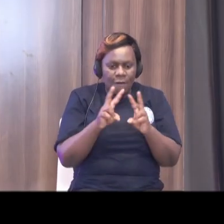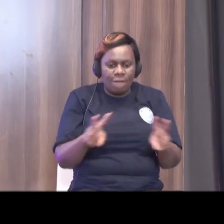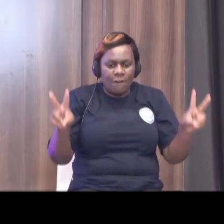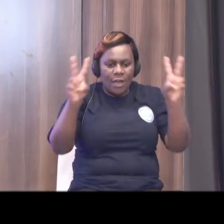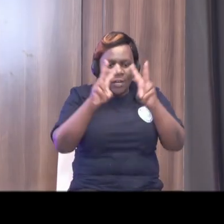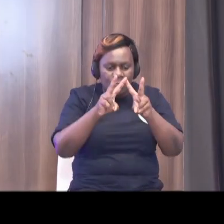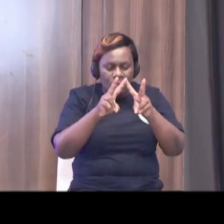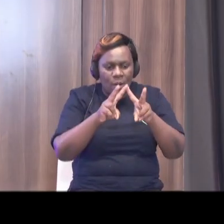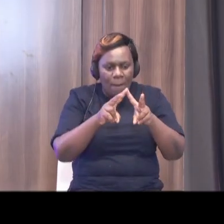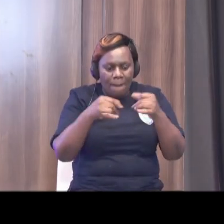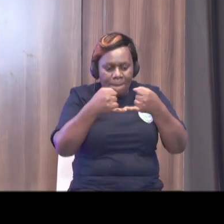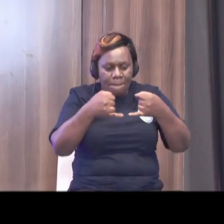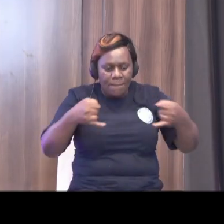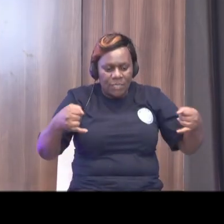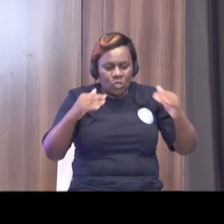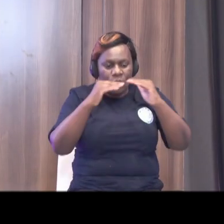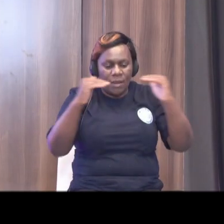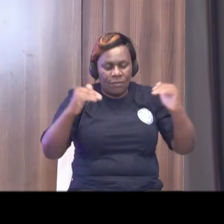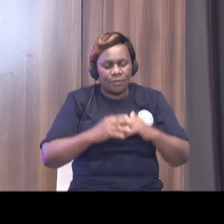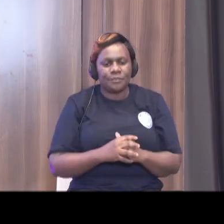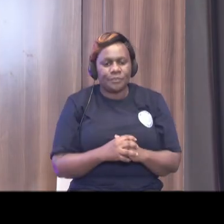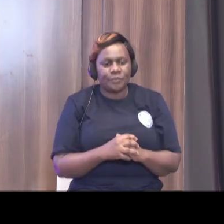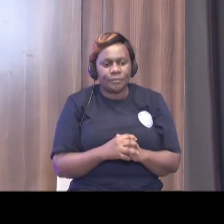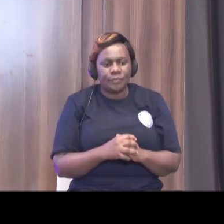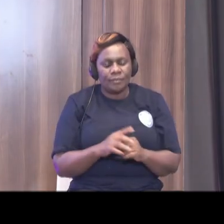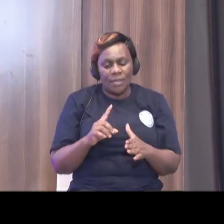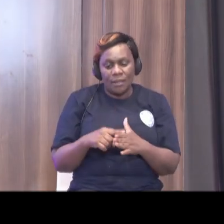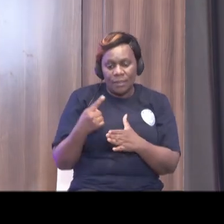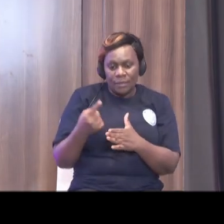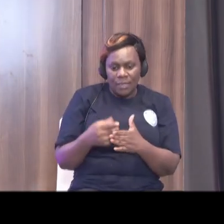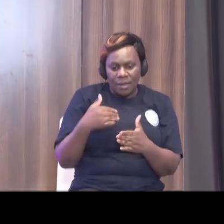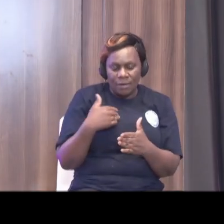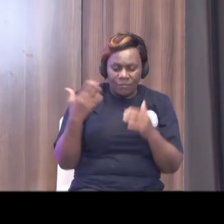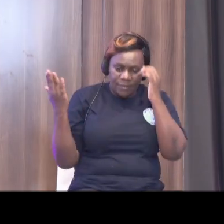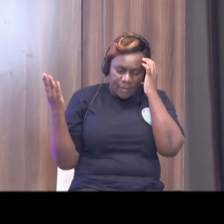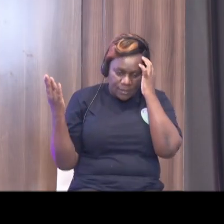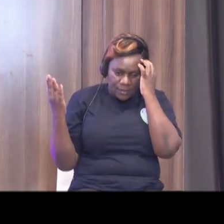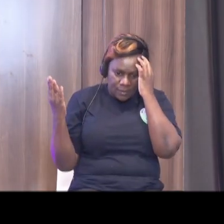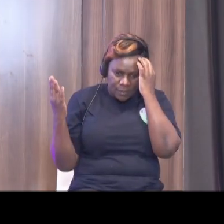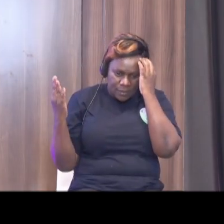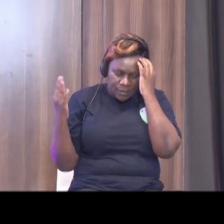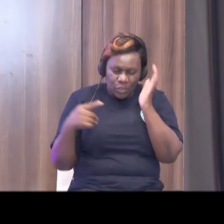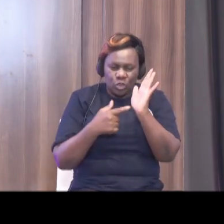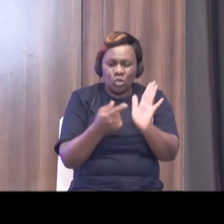just at the marginal level. And then this is just a clue to you that you're going to get to see